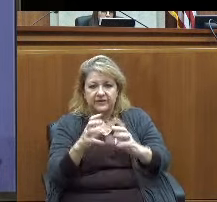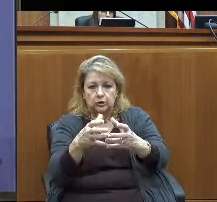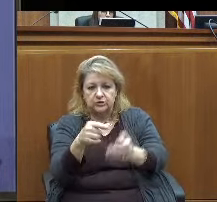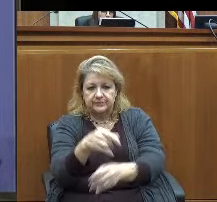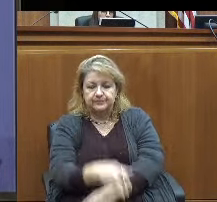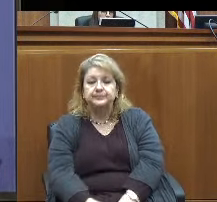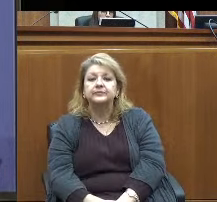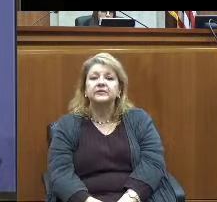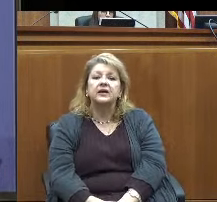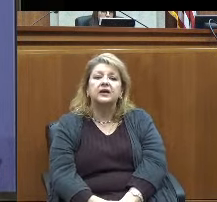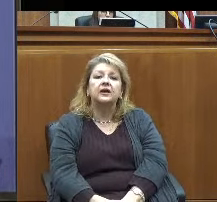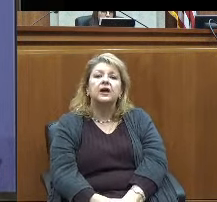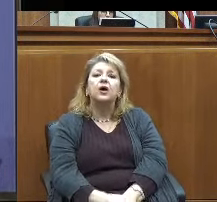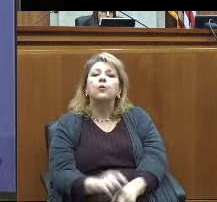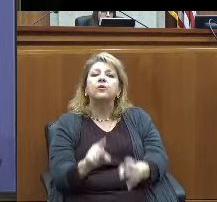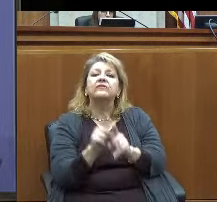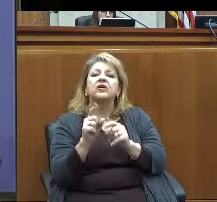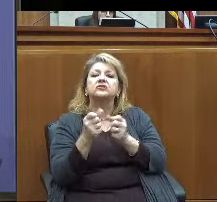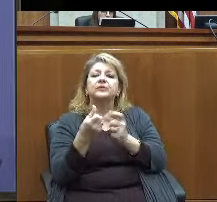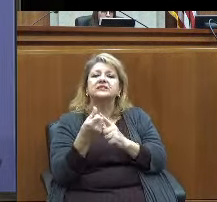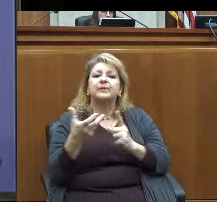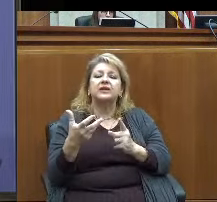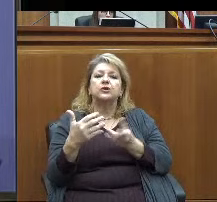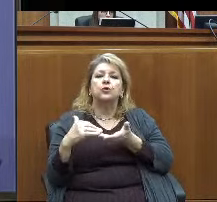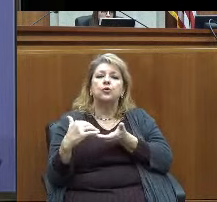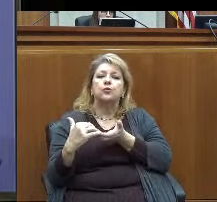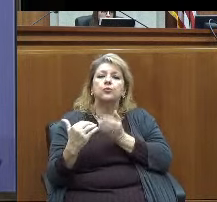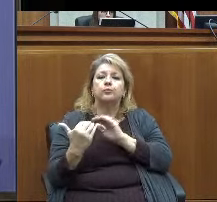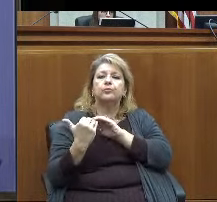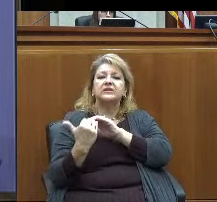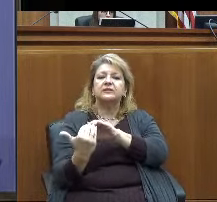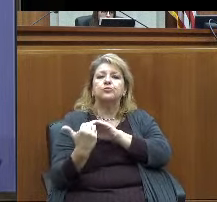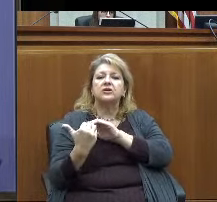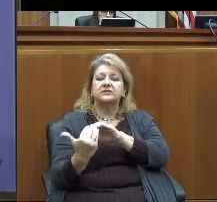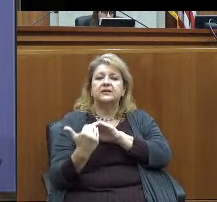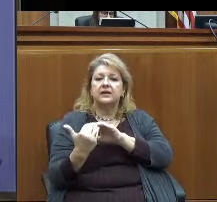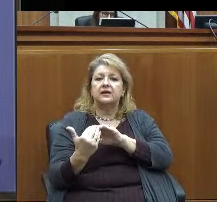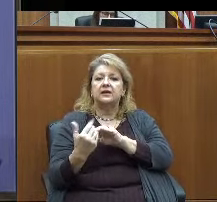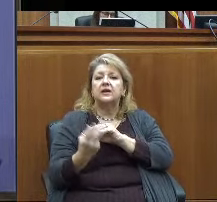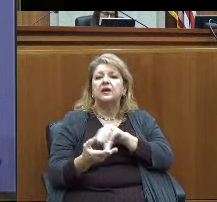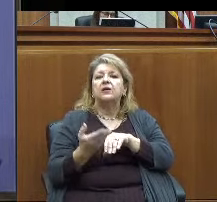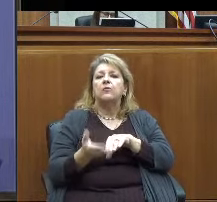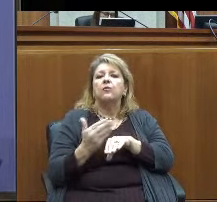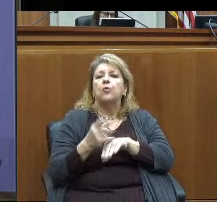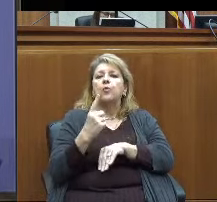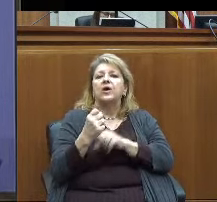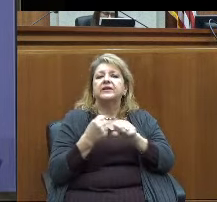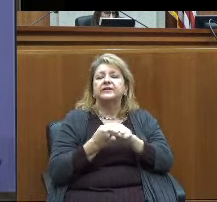We've also expanded reciprocity through Act 244, which removed the requirement of 1 year